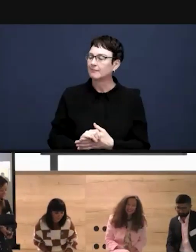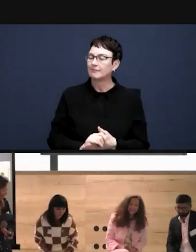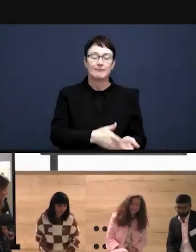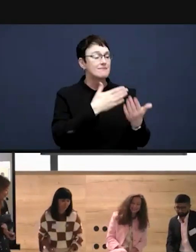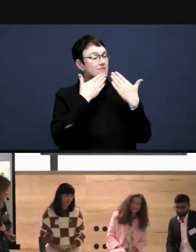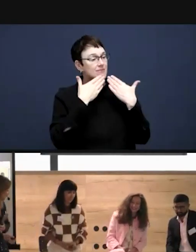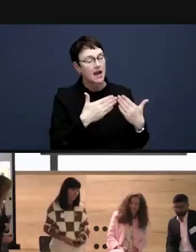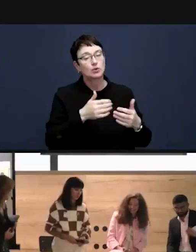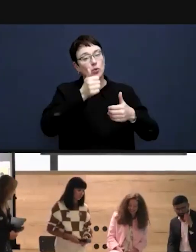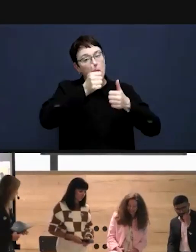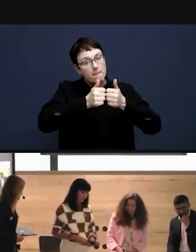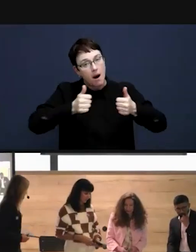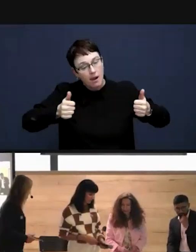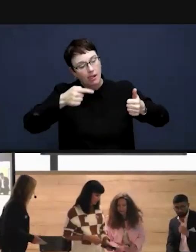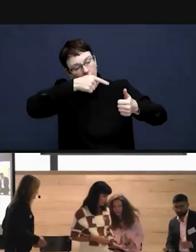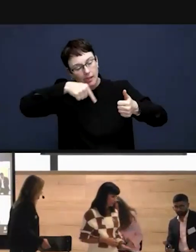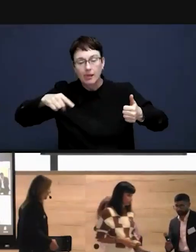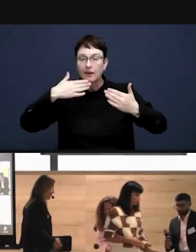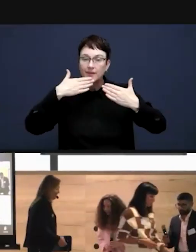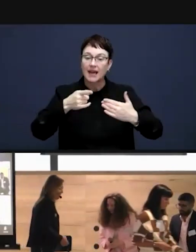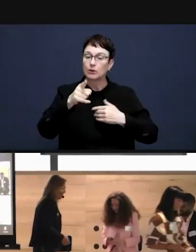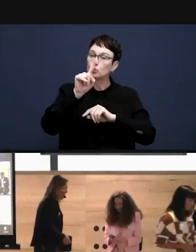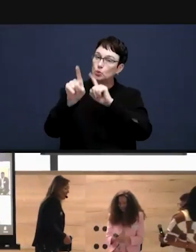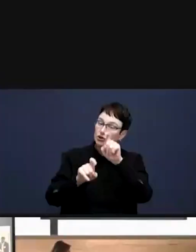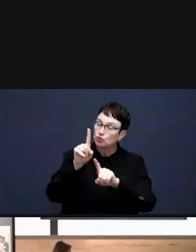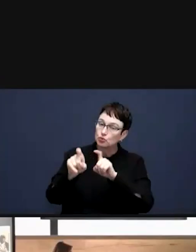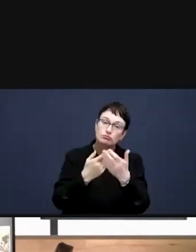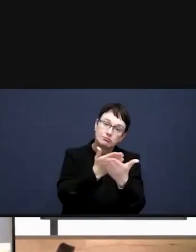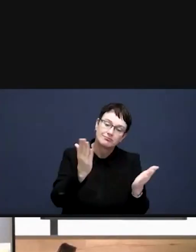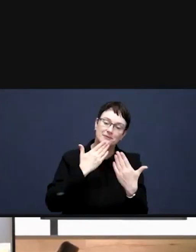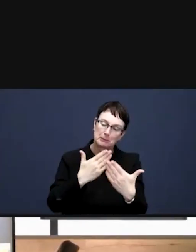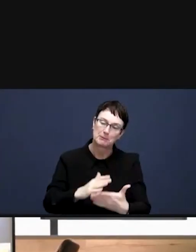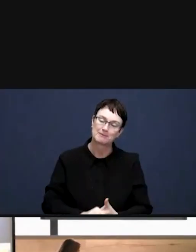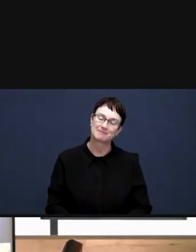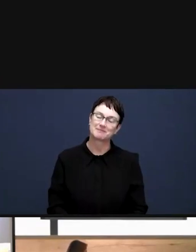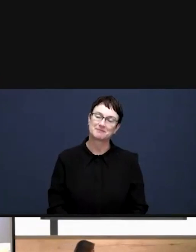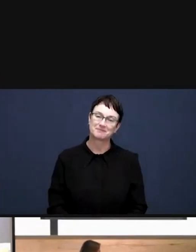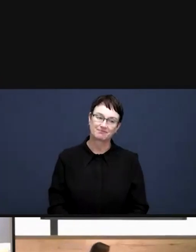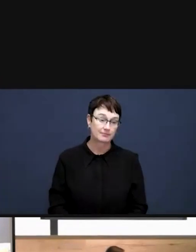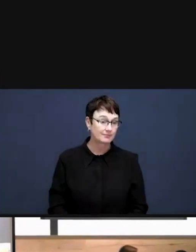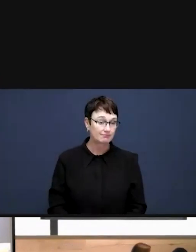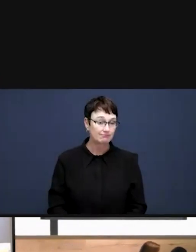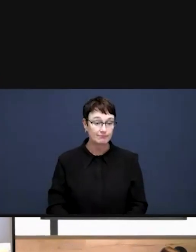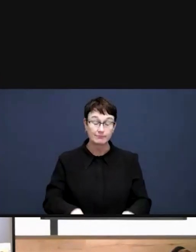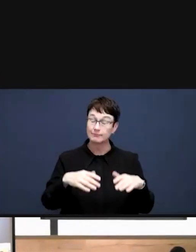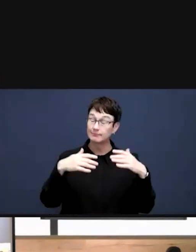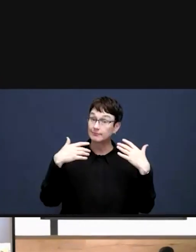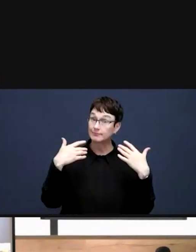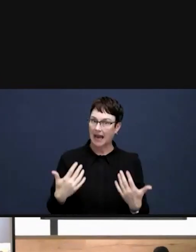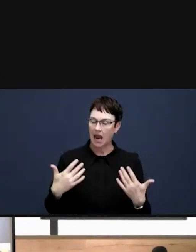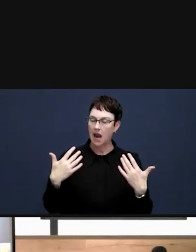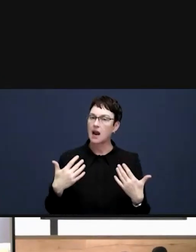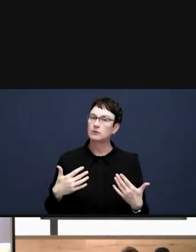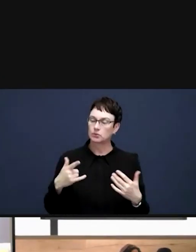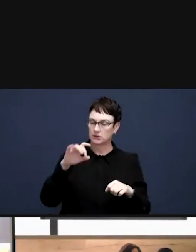questions. So we are moving towards the end,